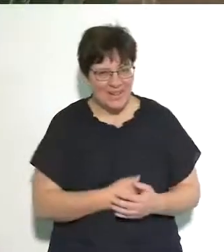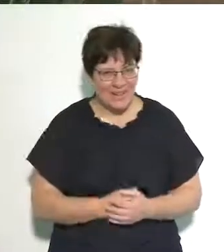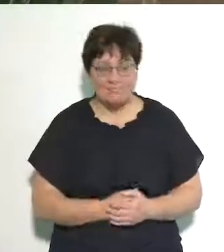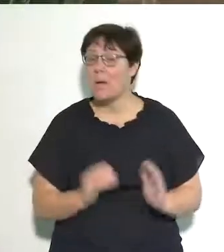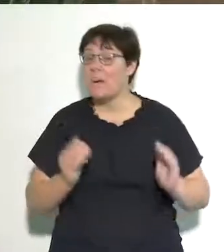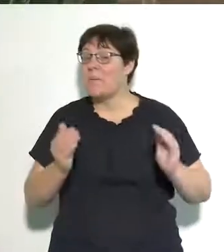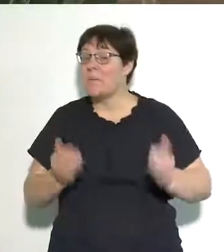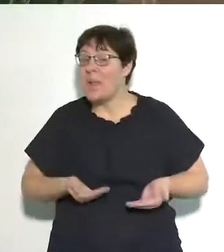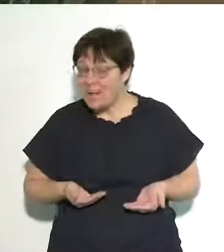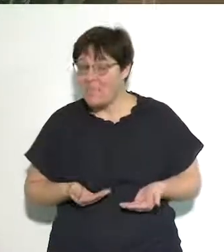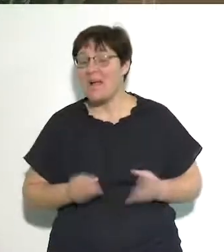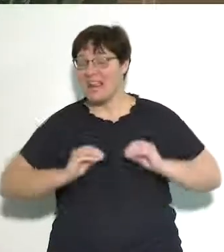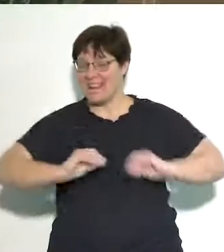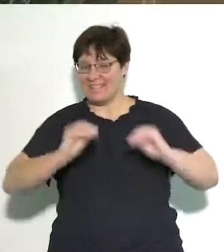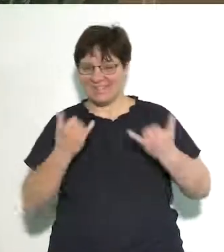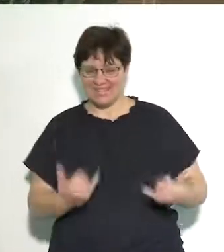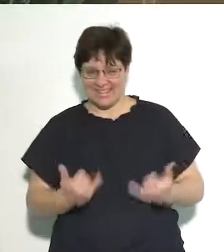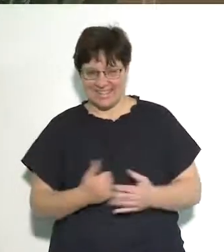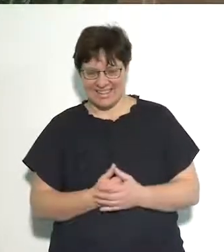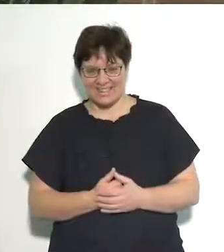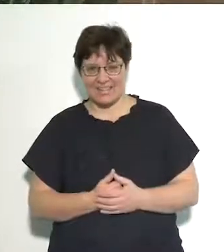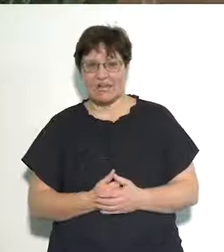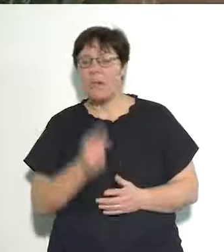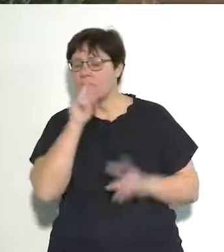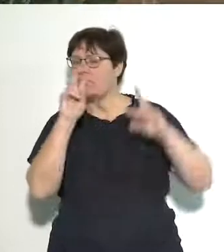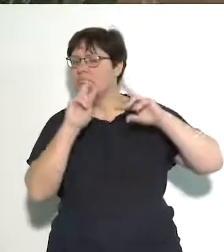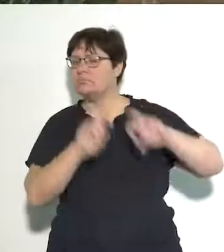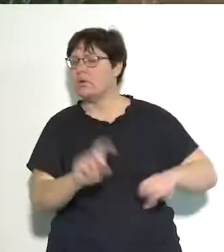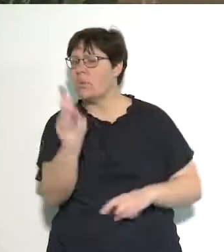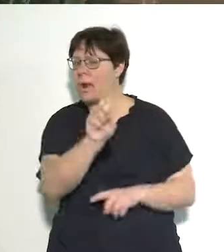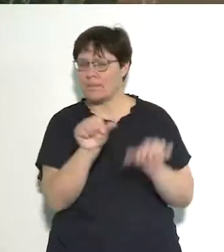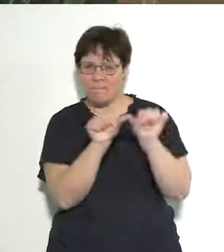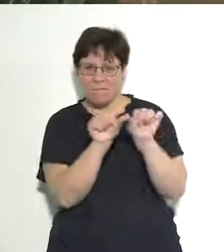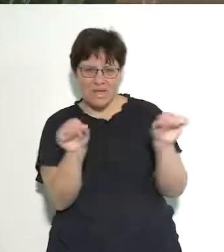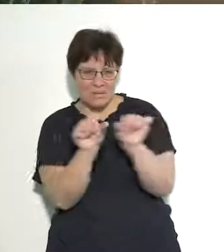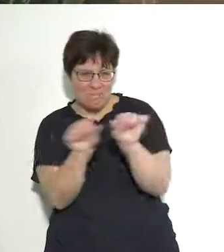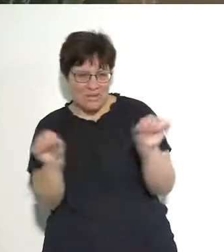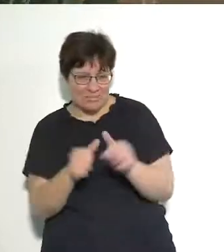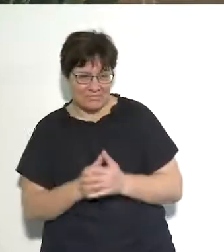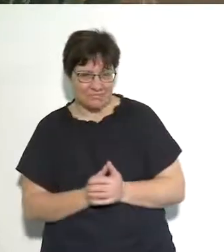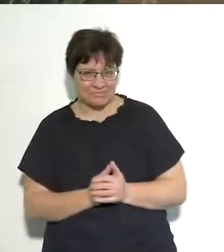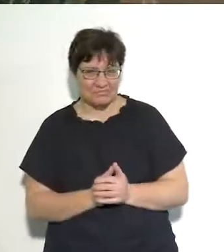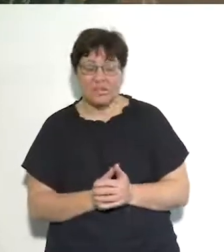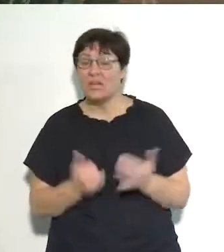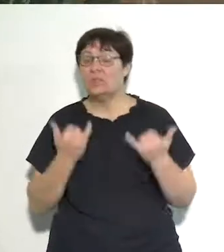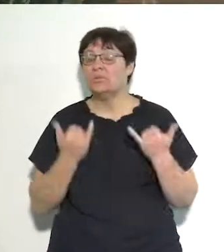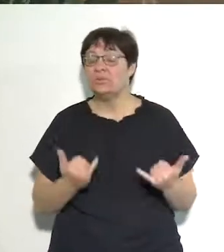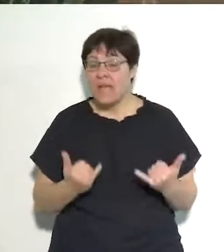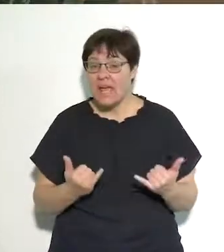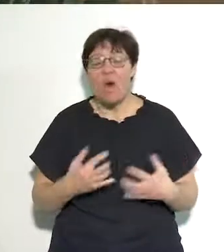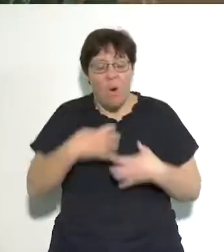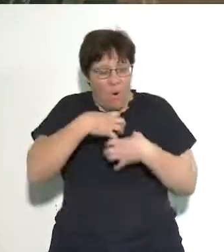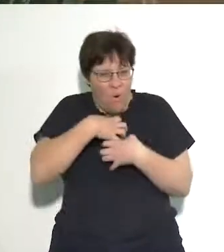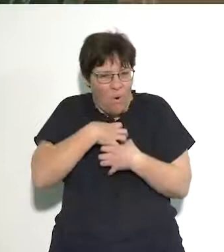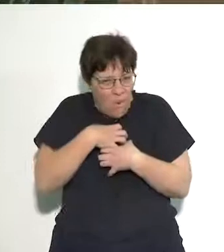Hello everybody, welcome to today's episode where we'll be exploring measurement. Today we are